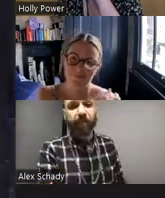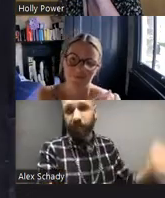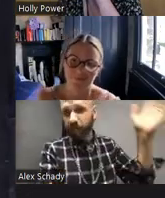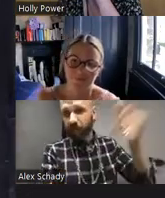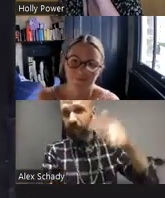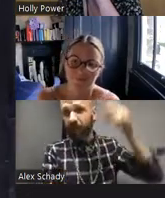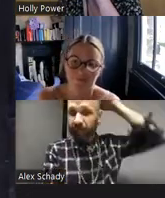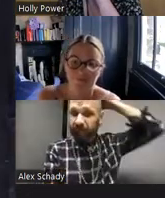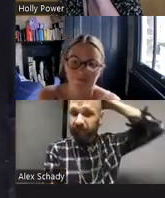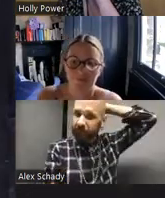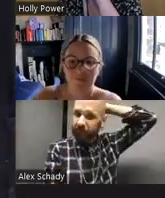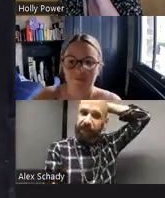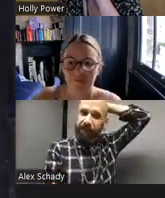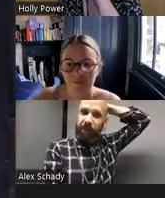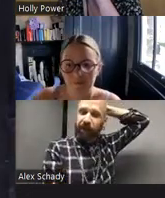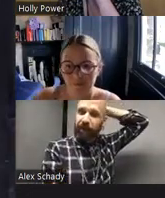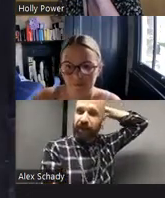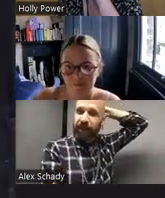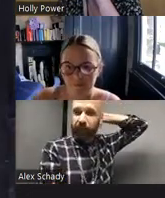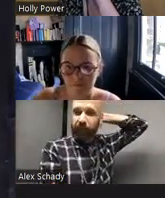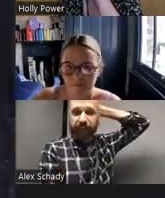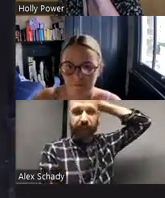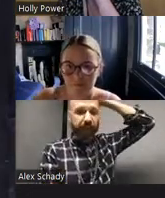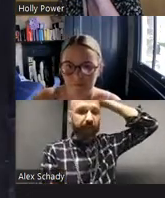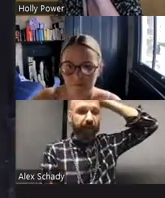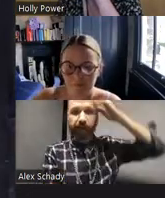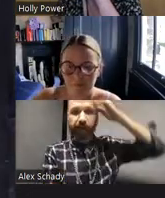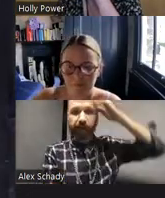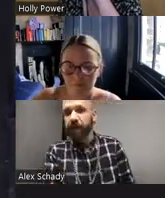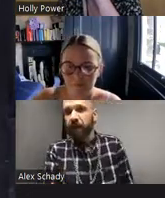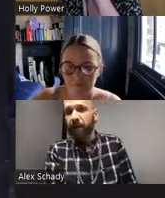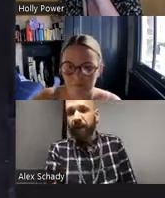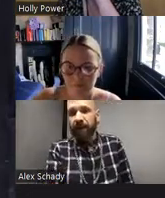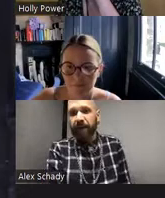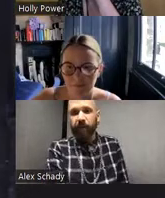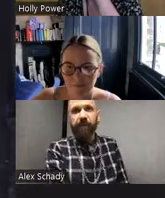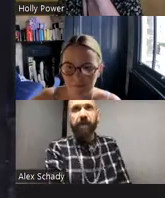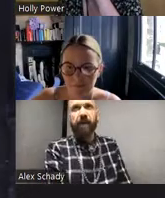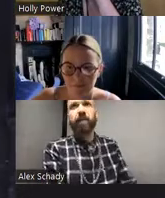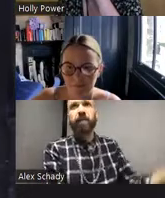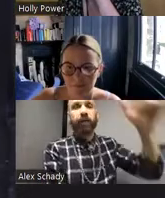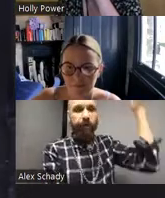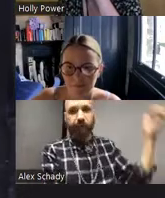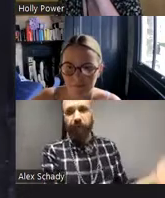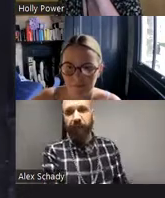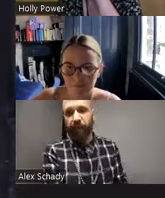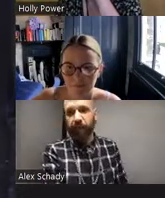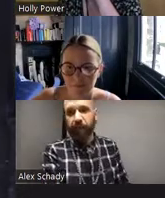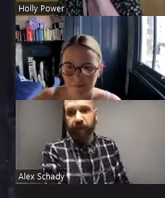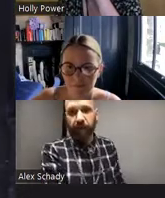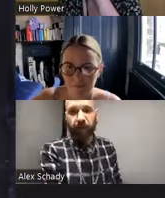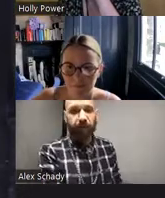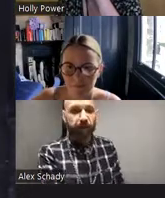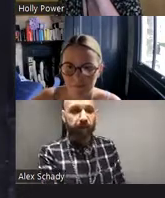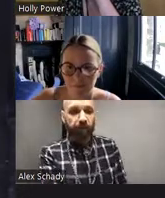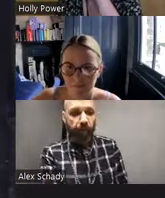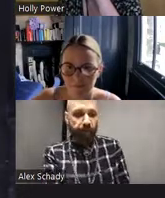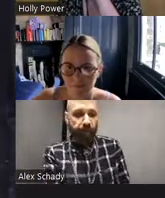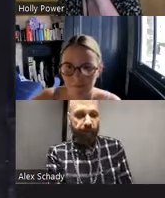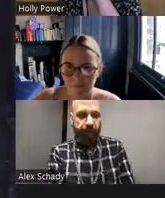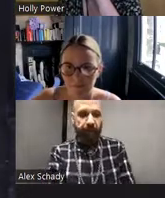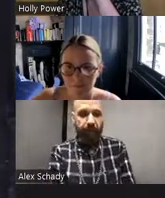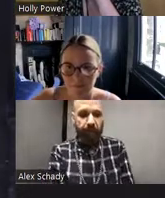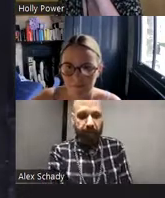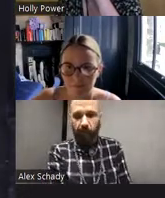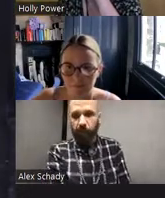great. So this is just a picture of St. Martin, just to give you a sense of the location. It was 2 years ago now that Arts for Dementia first